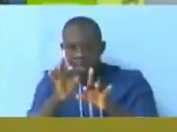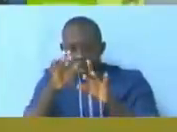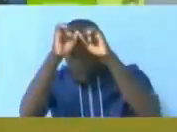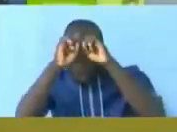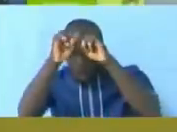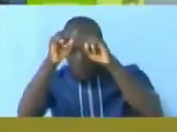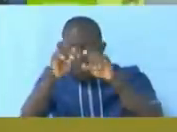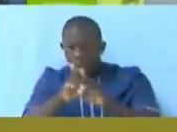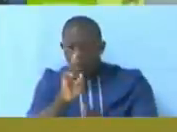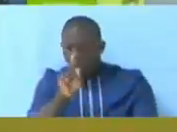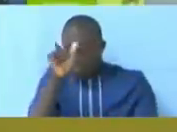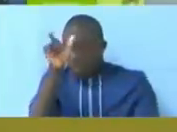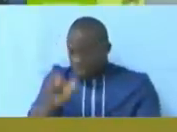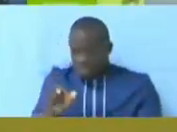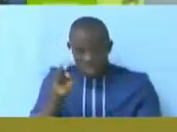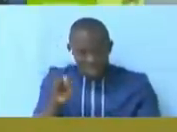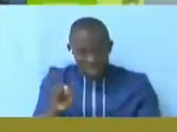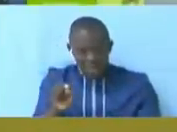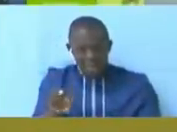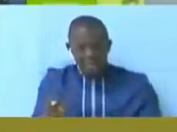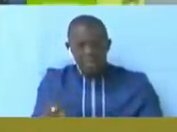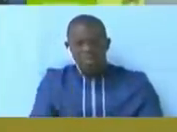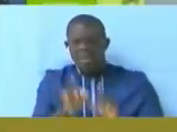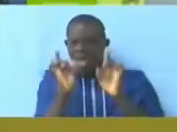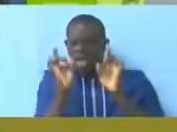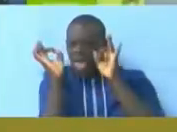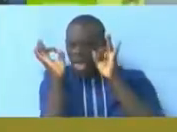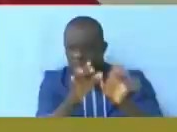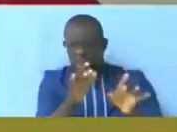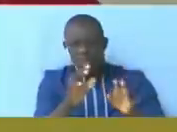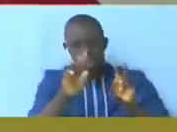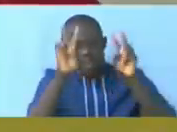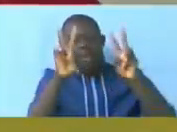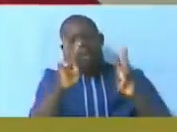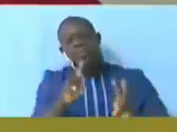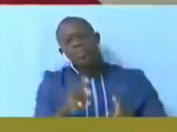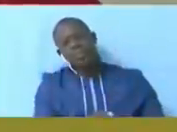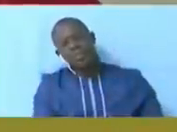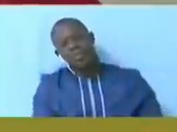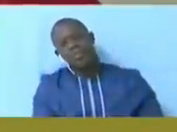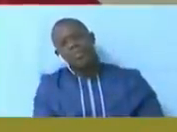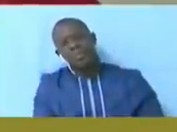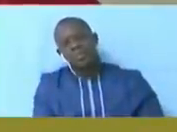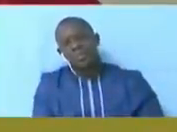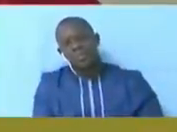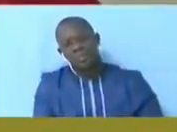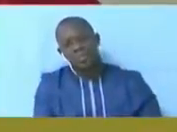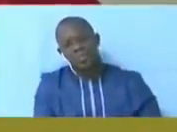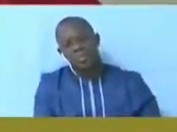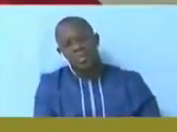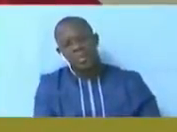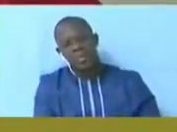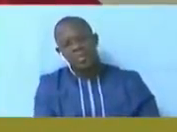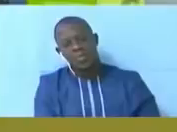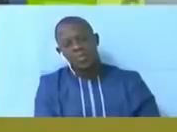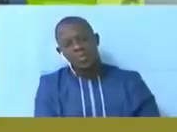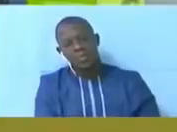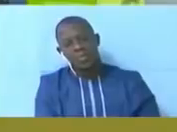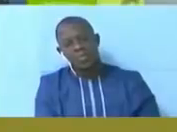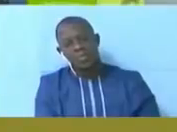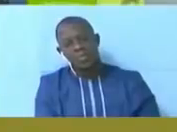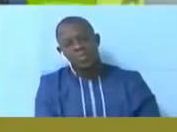kono biringo kuo keta ye lawyer men bula akonyi noma wala member kito nyin